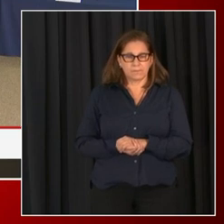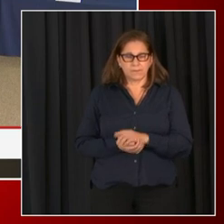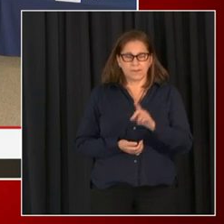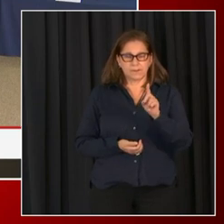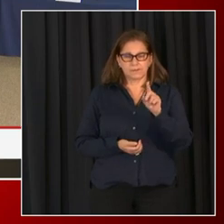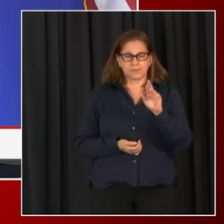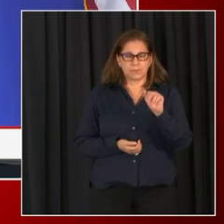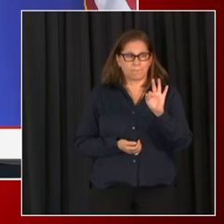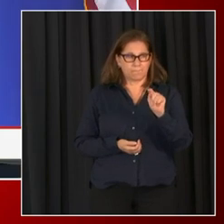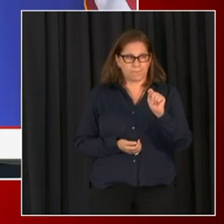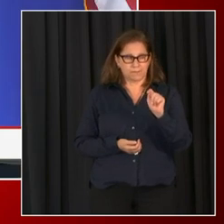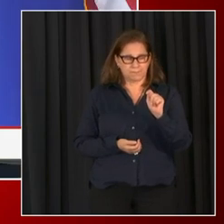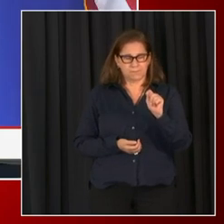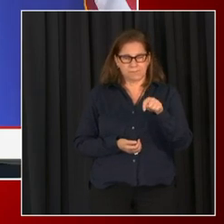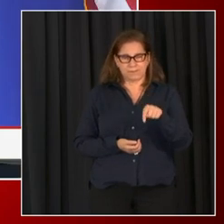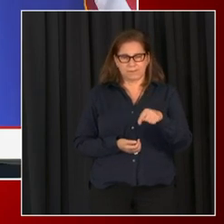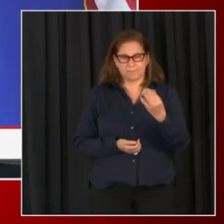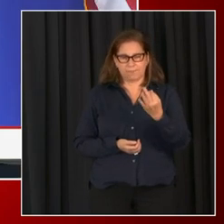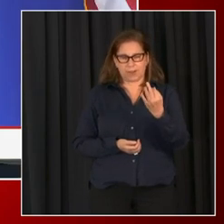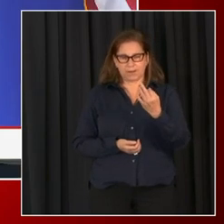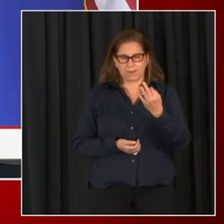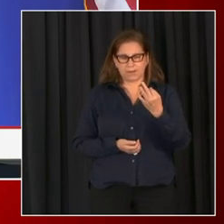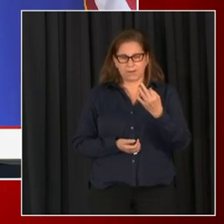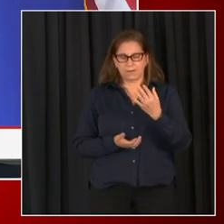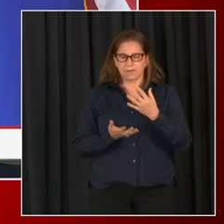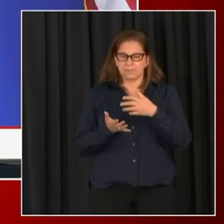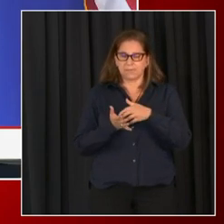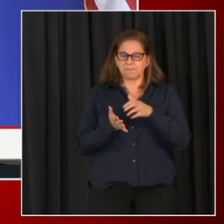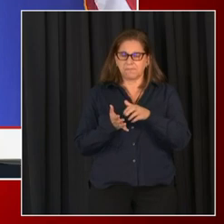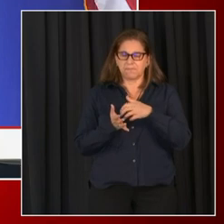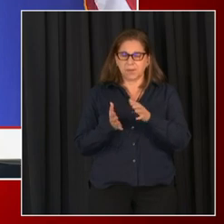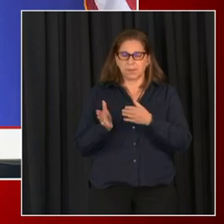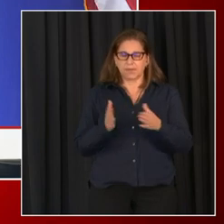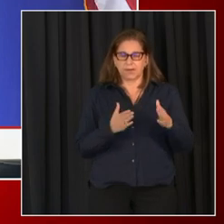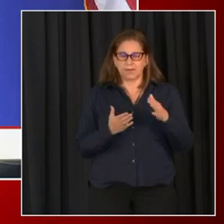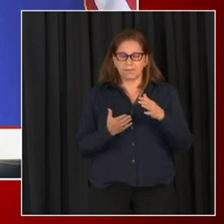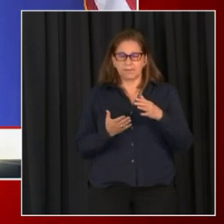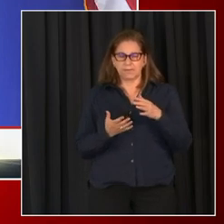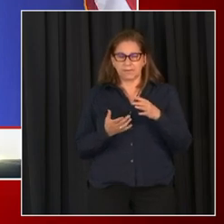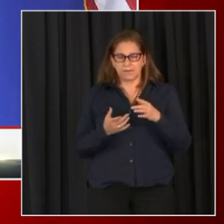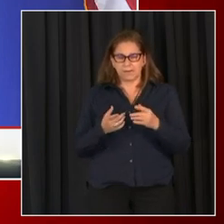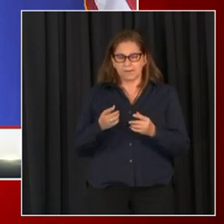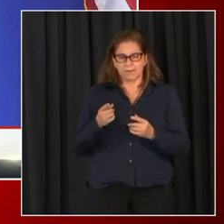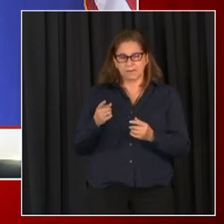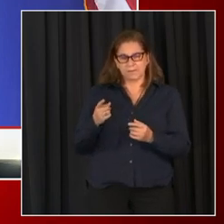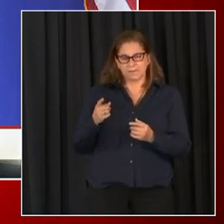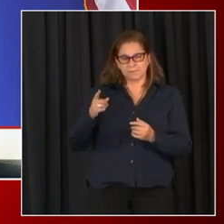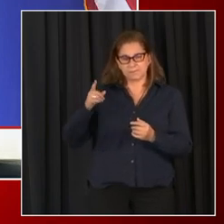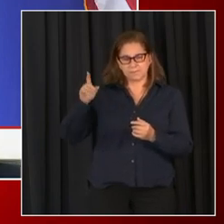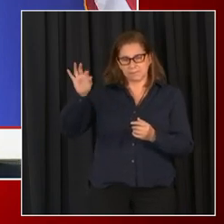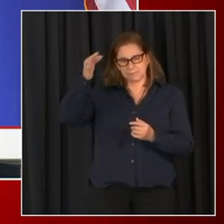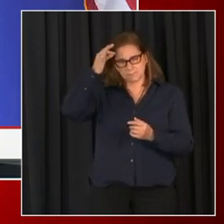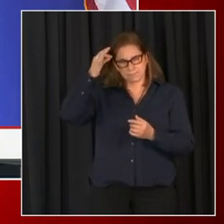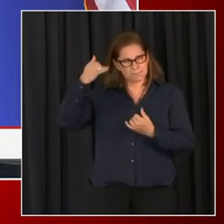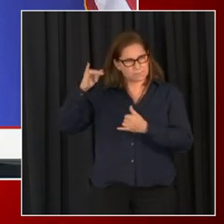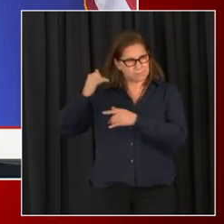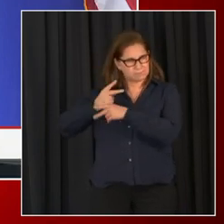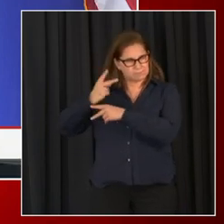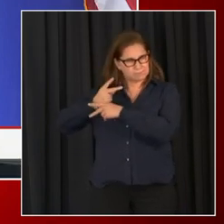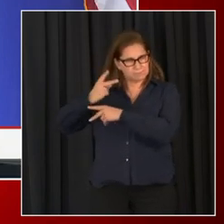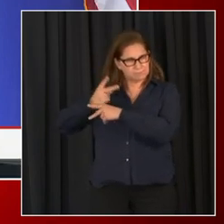why it's a draft plan is because the federal government is still working through some of the financing infrastructure for the